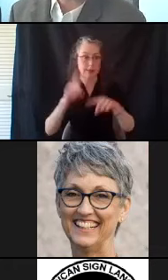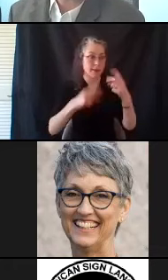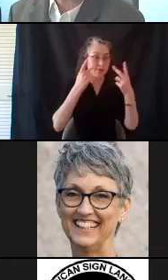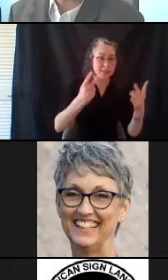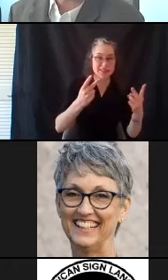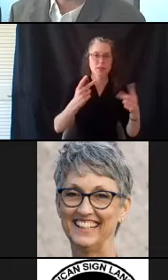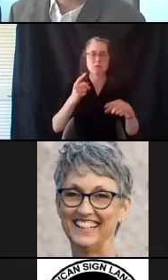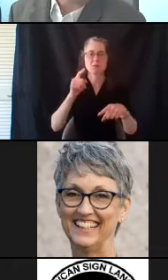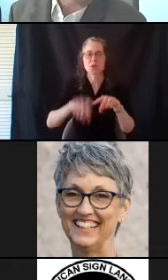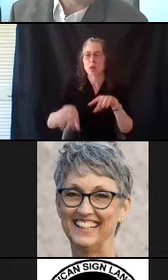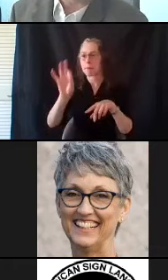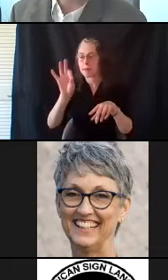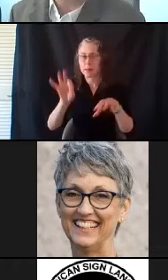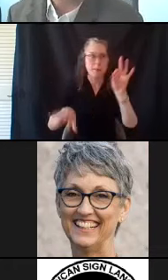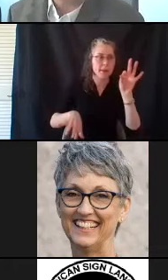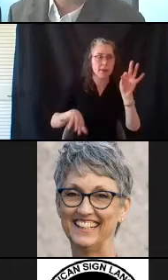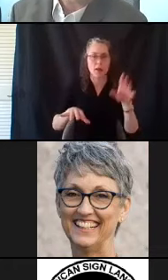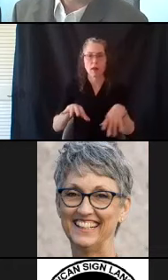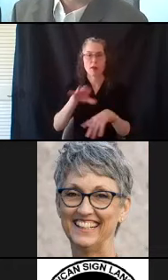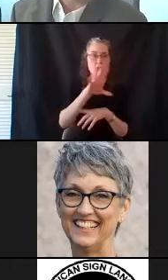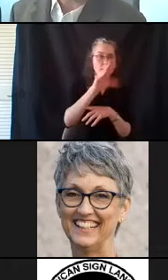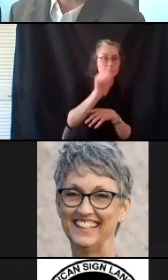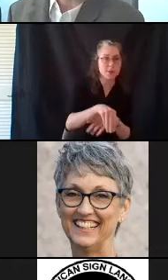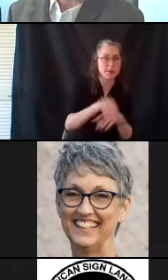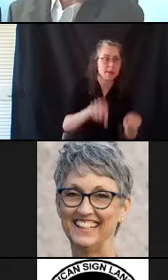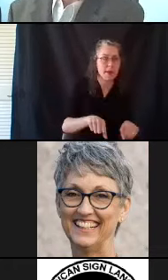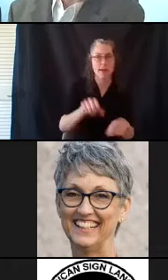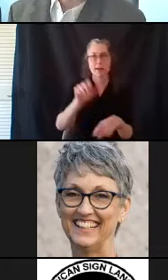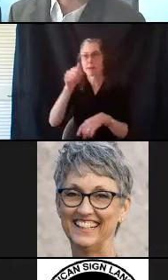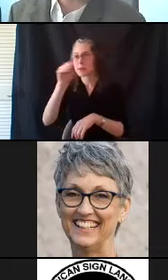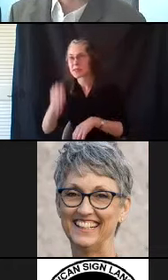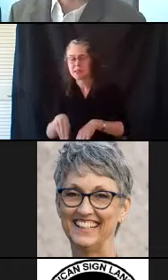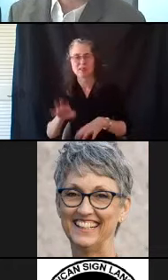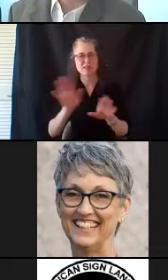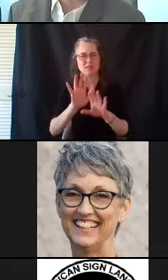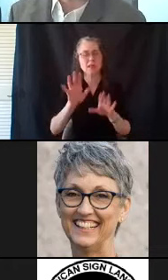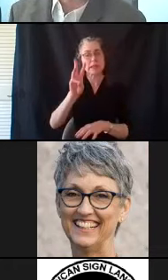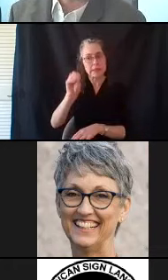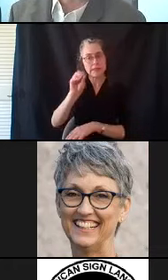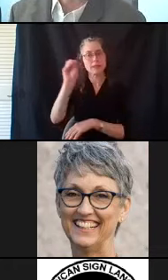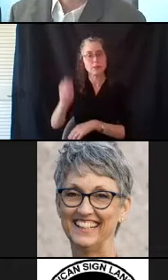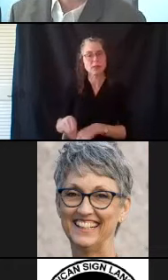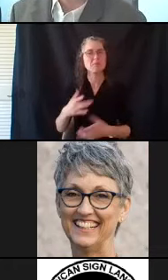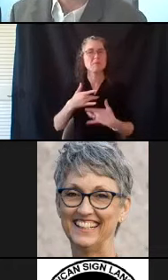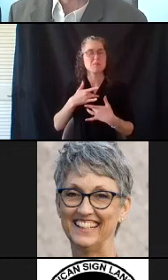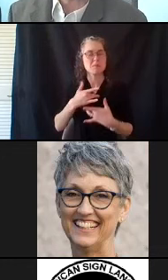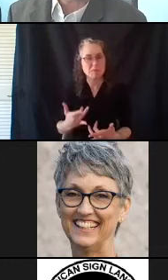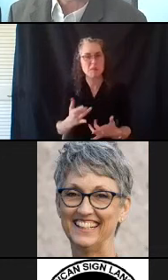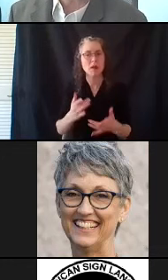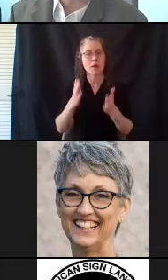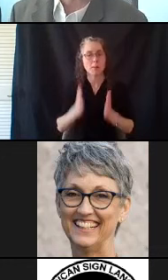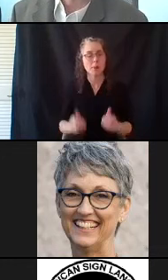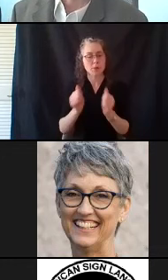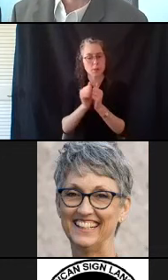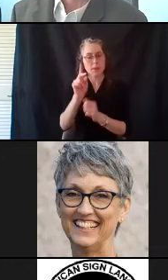and choose a 5% or 10%, but 60% will have at some point someone with a disability